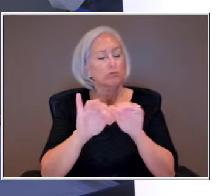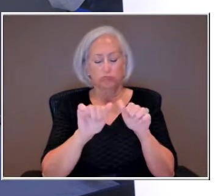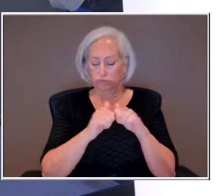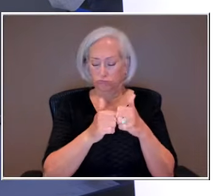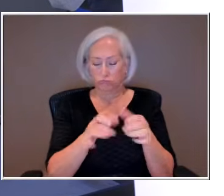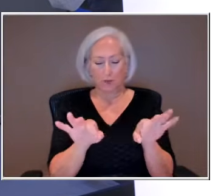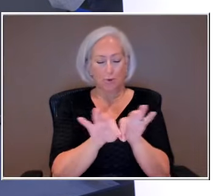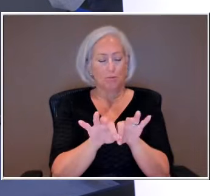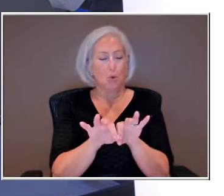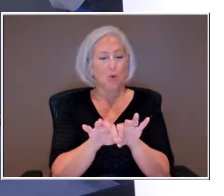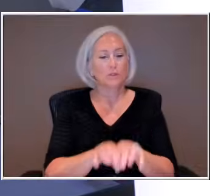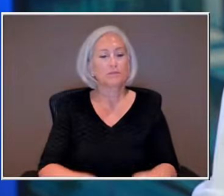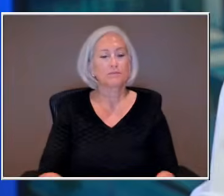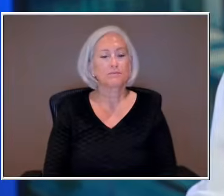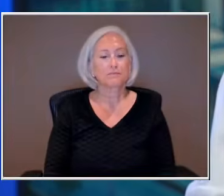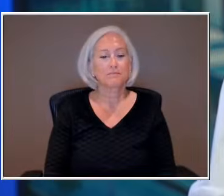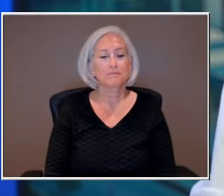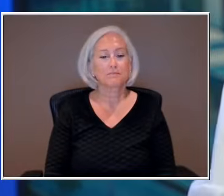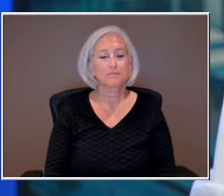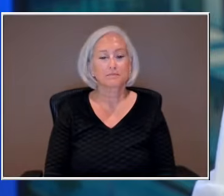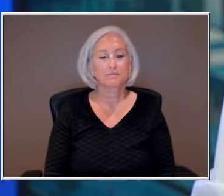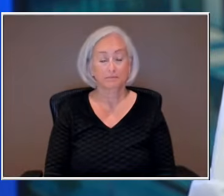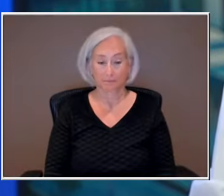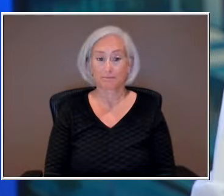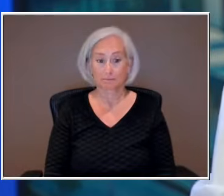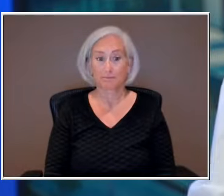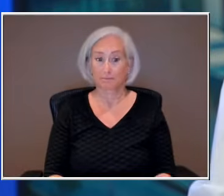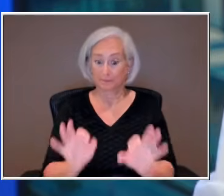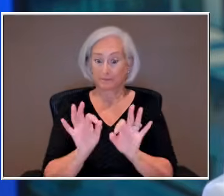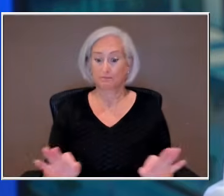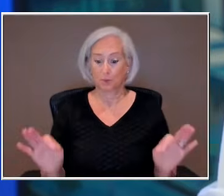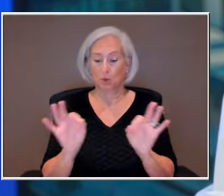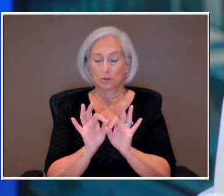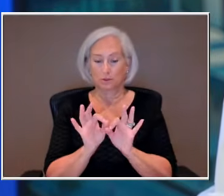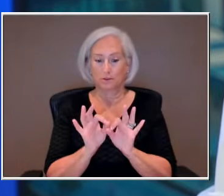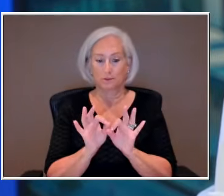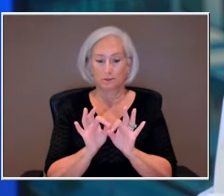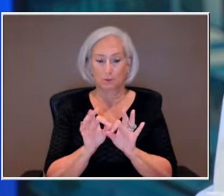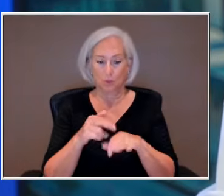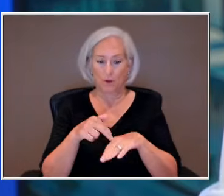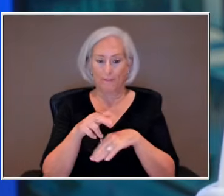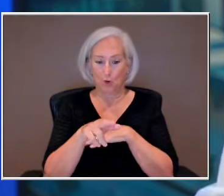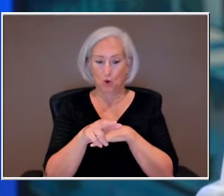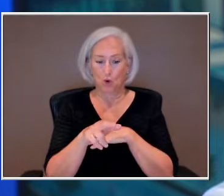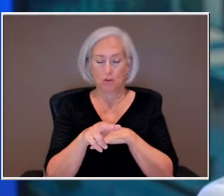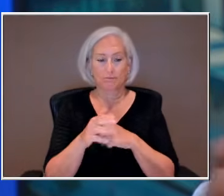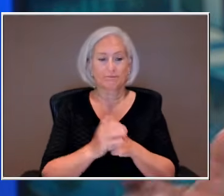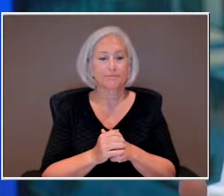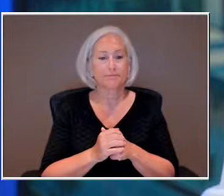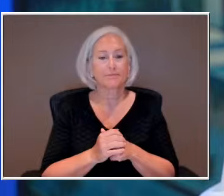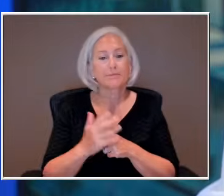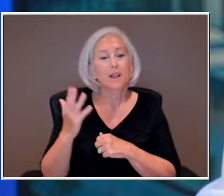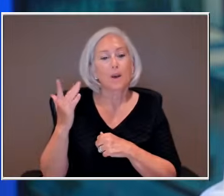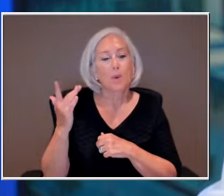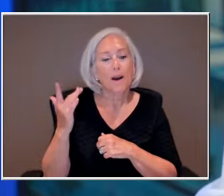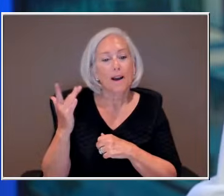working? Extremely important. In this day and age, with all these newer therapies, every year